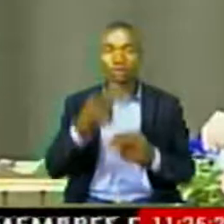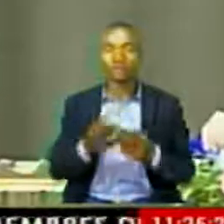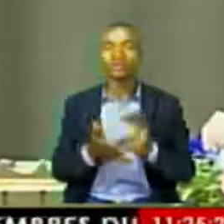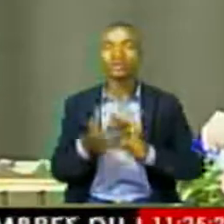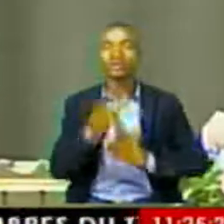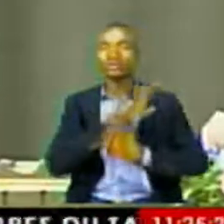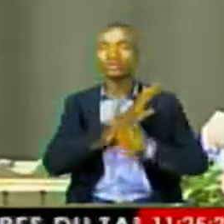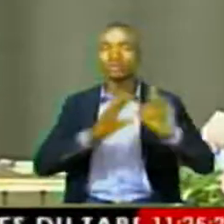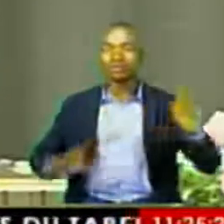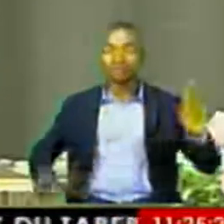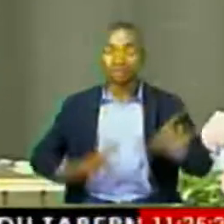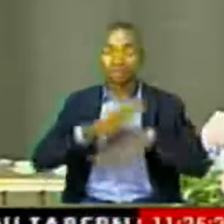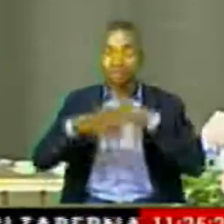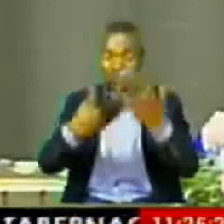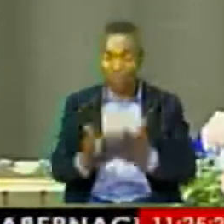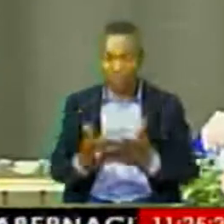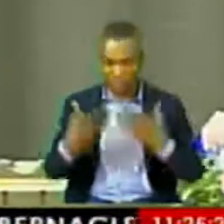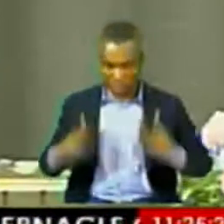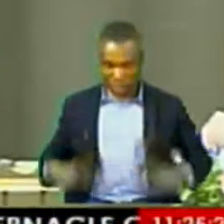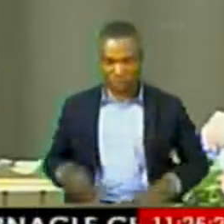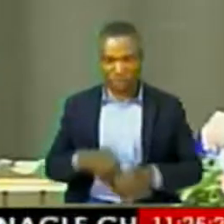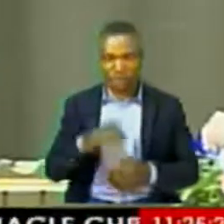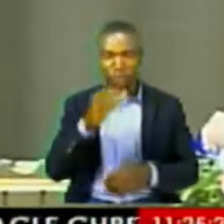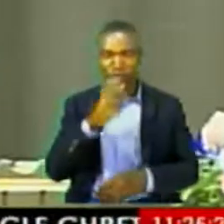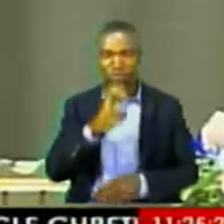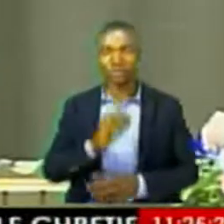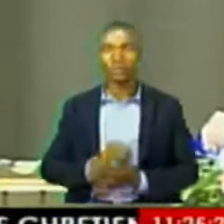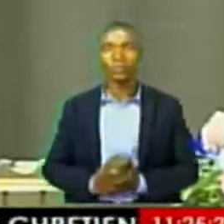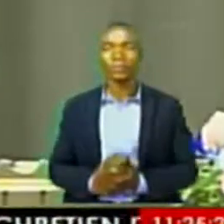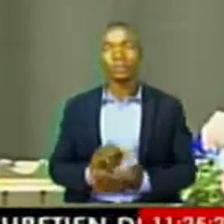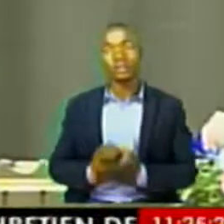they can put you in water deeper.